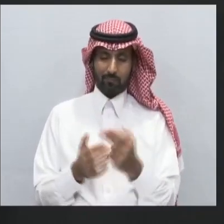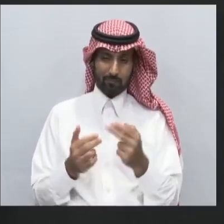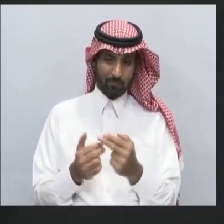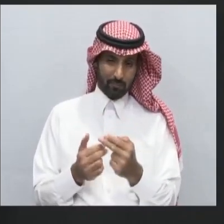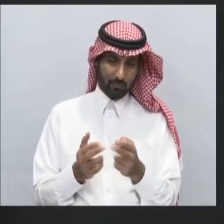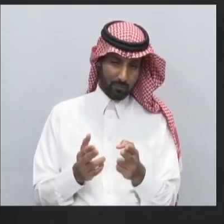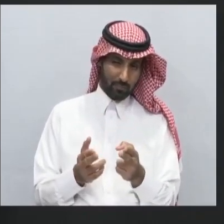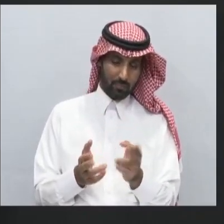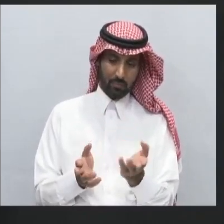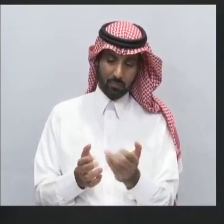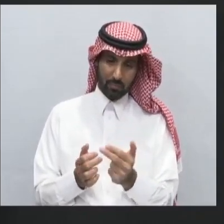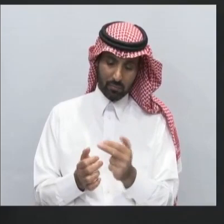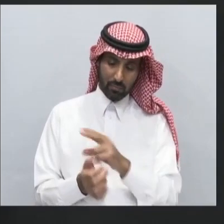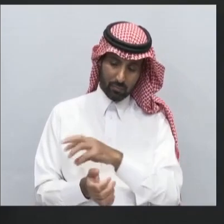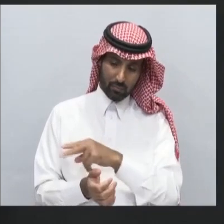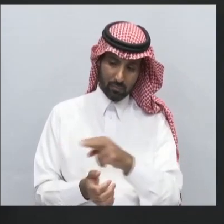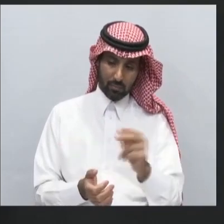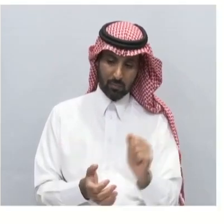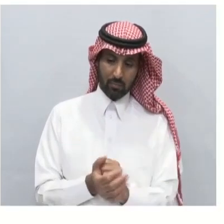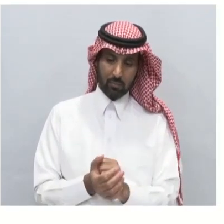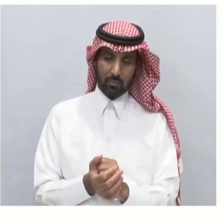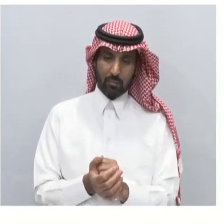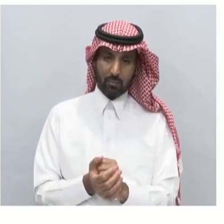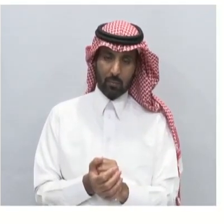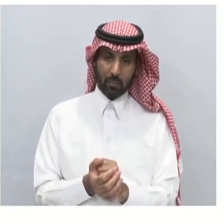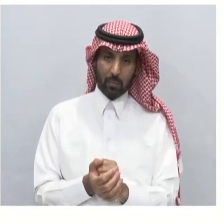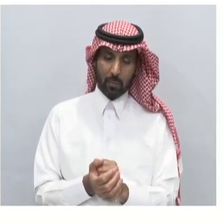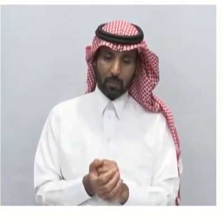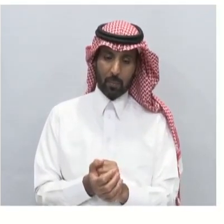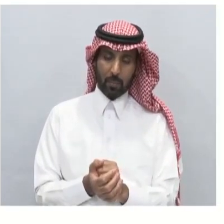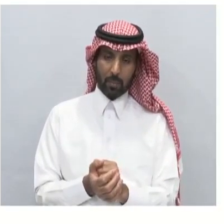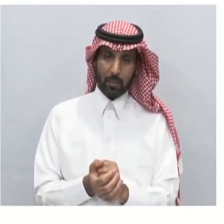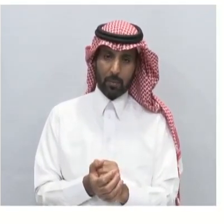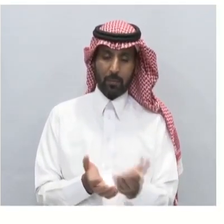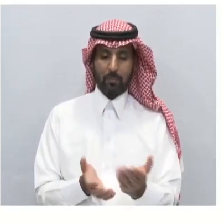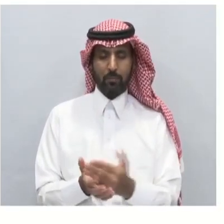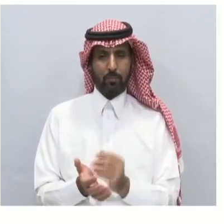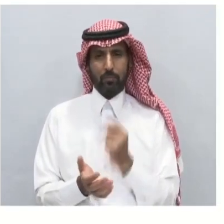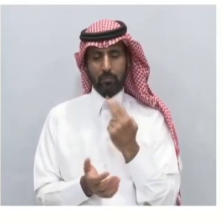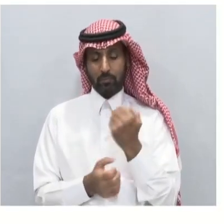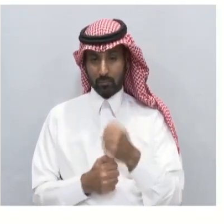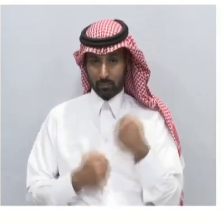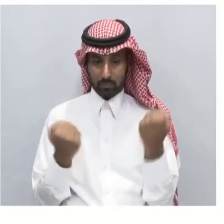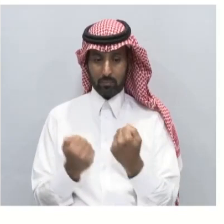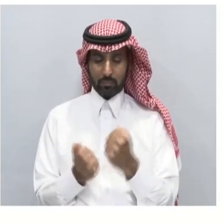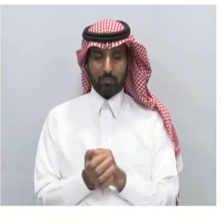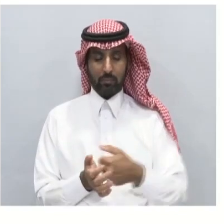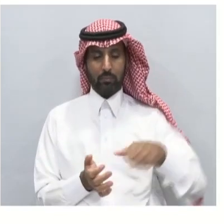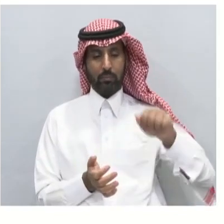to, and some things we disagree with. Okay? Now here, exercise